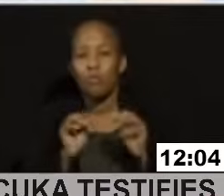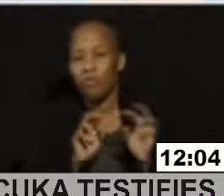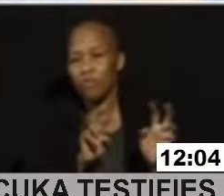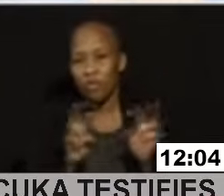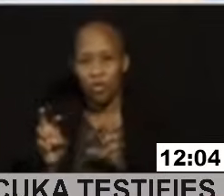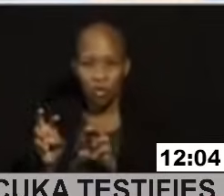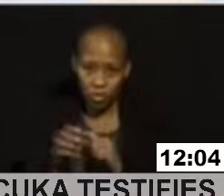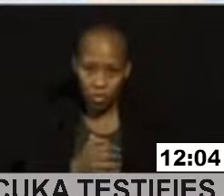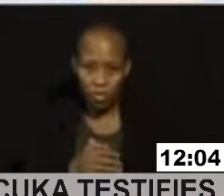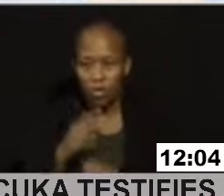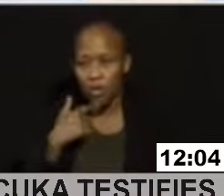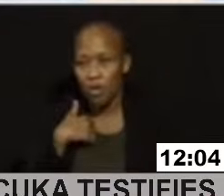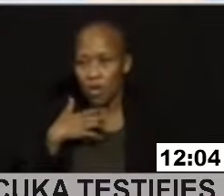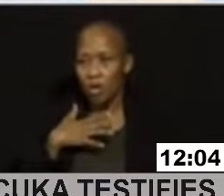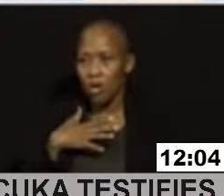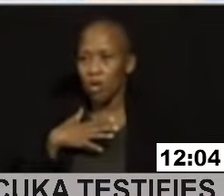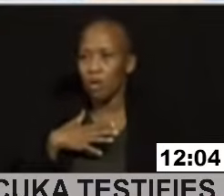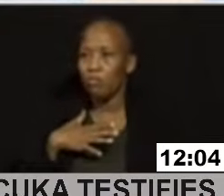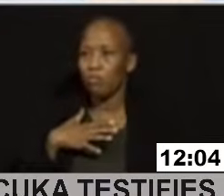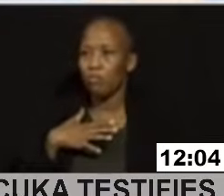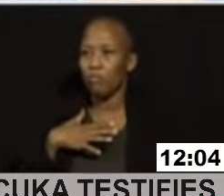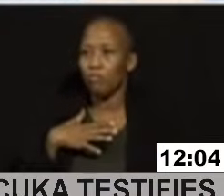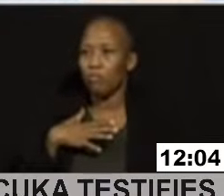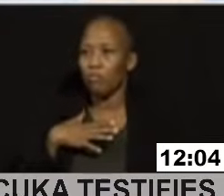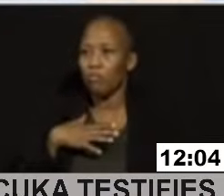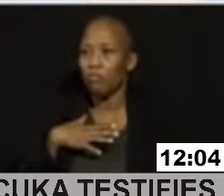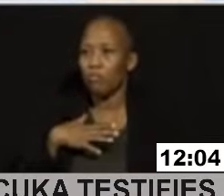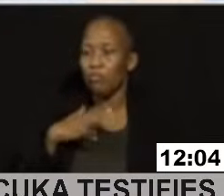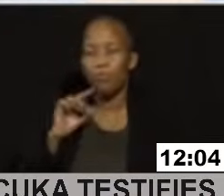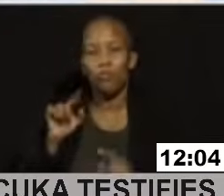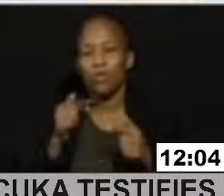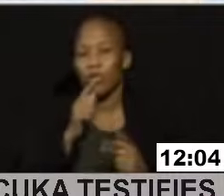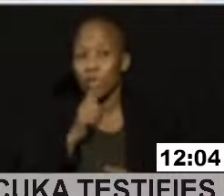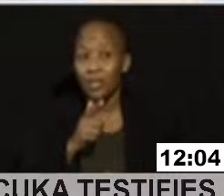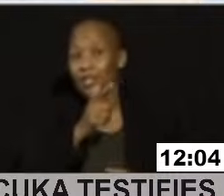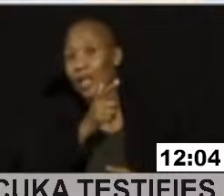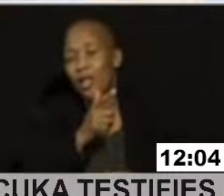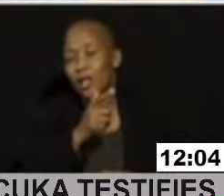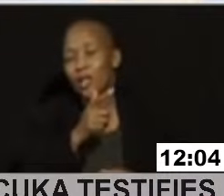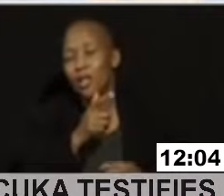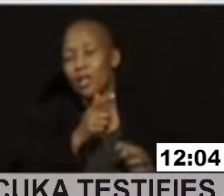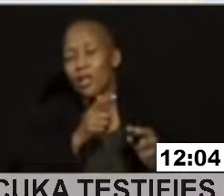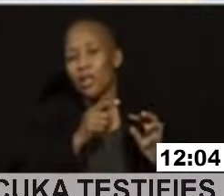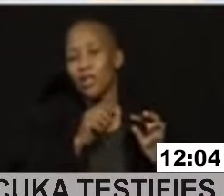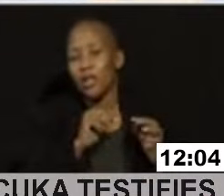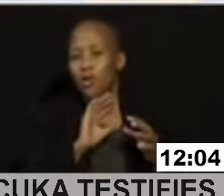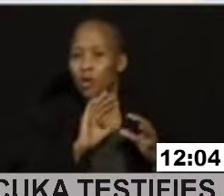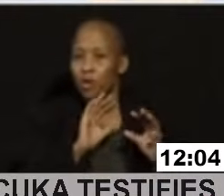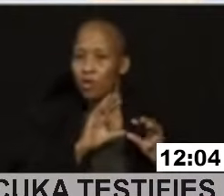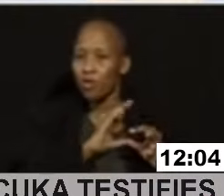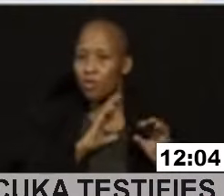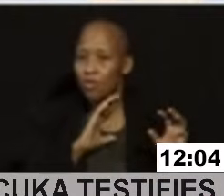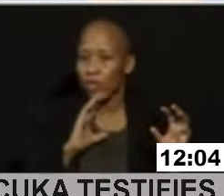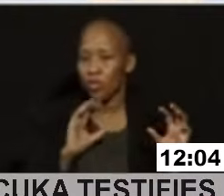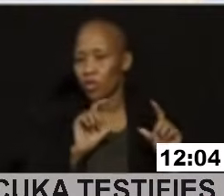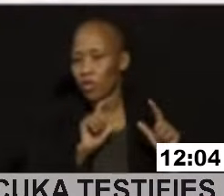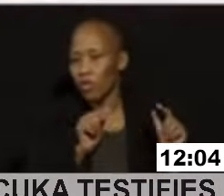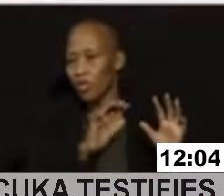it what we understood, that you cannot tell the Commission as to whether such issue was ever resolved, or there was any meeting in that